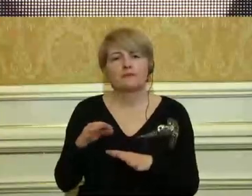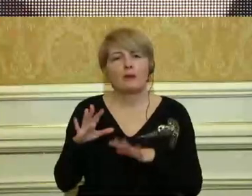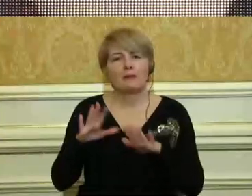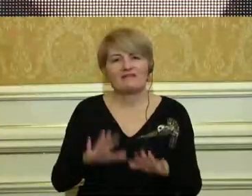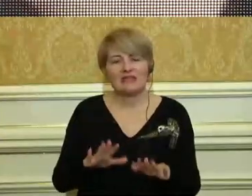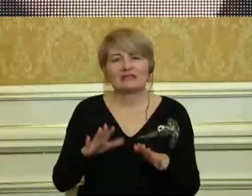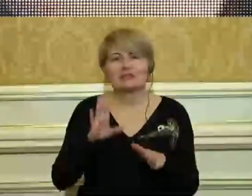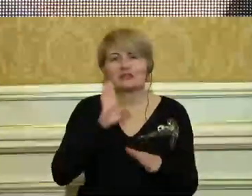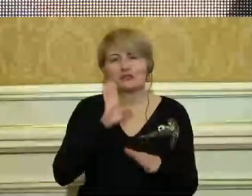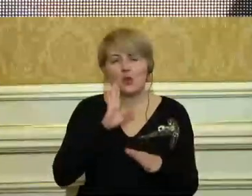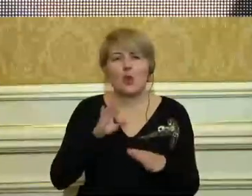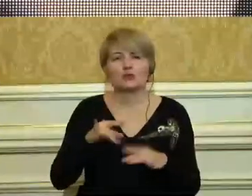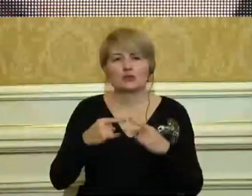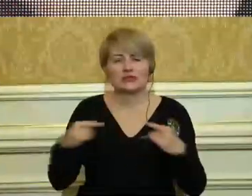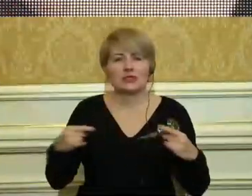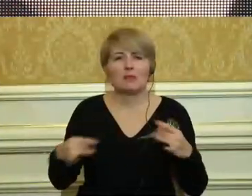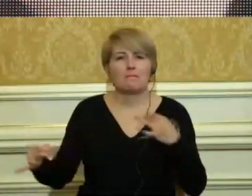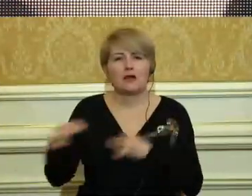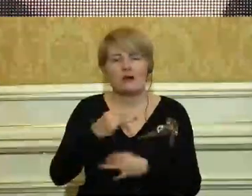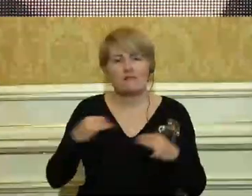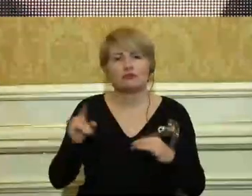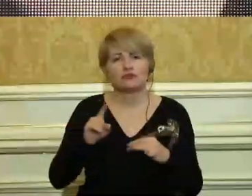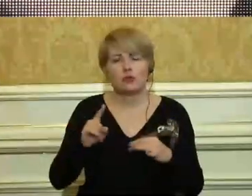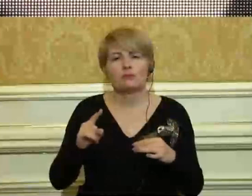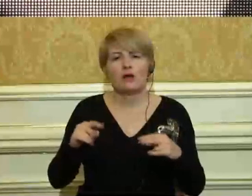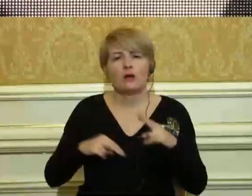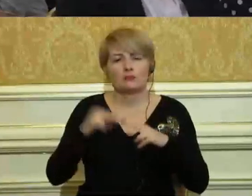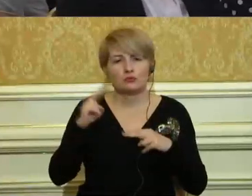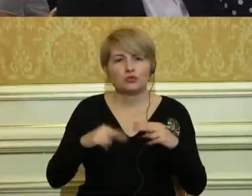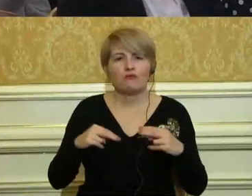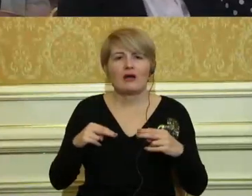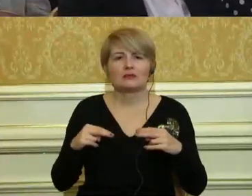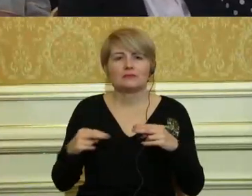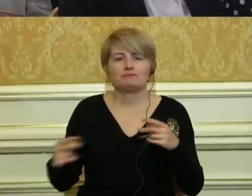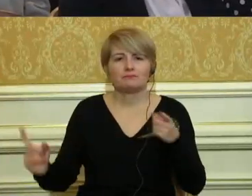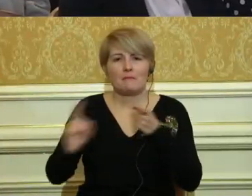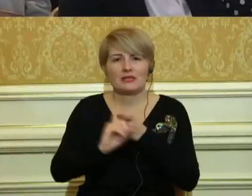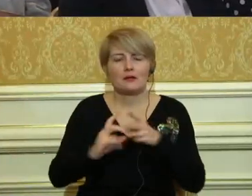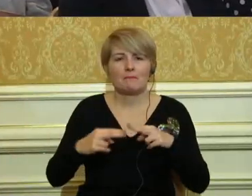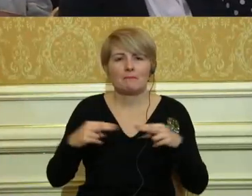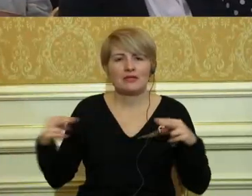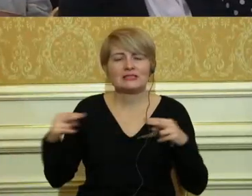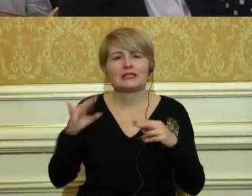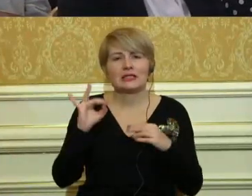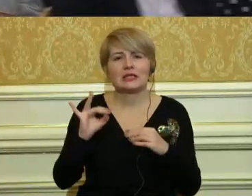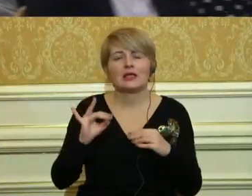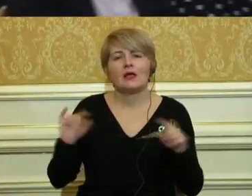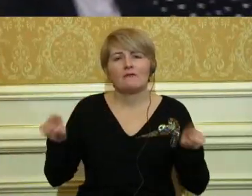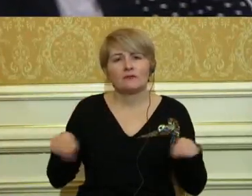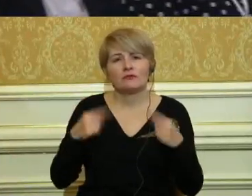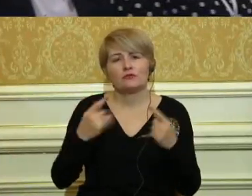negotiations, of building bridges, and of building the institutions on your way to